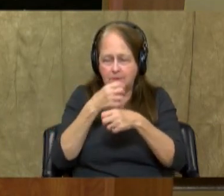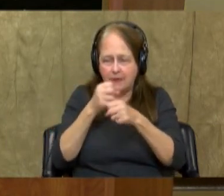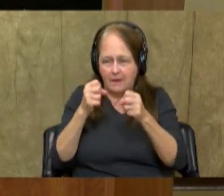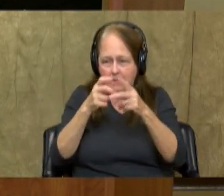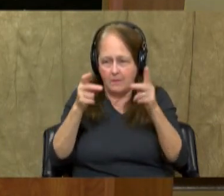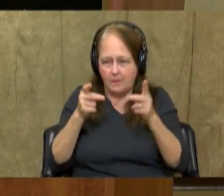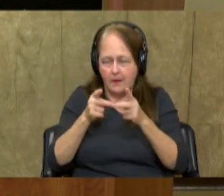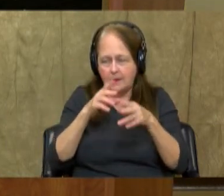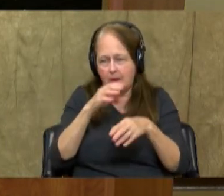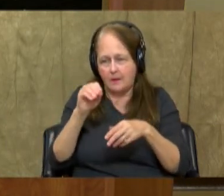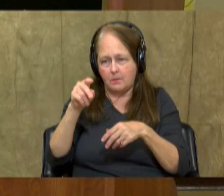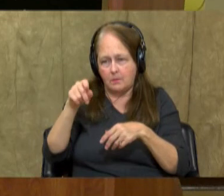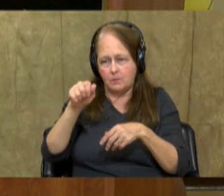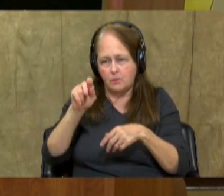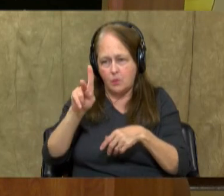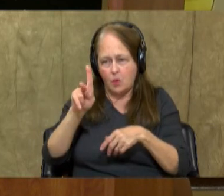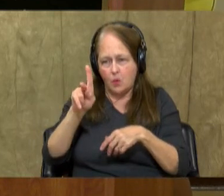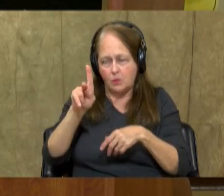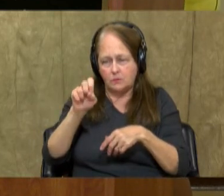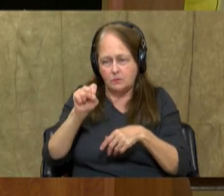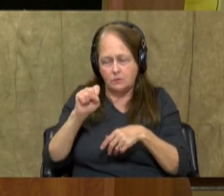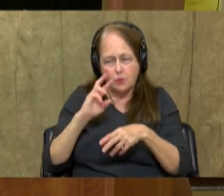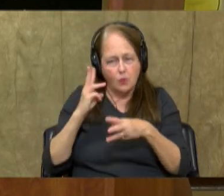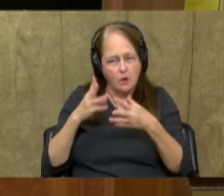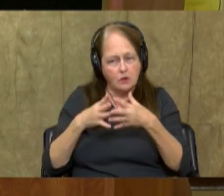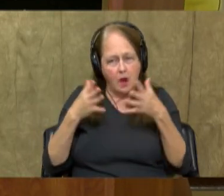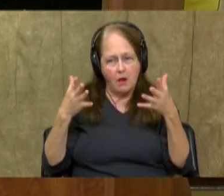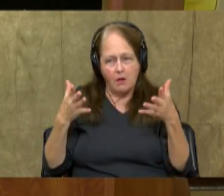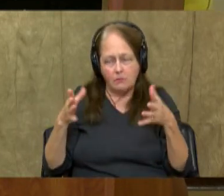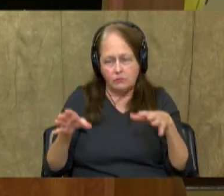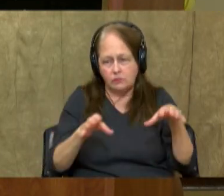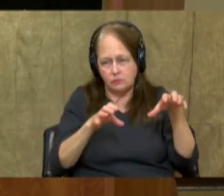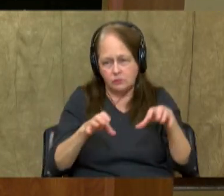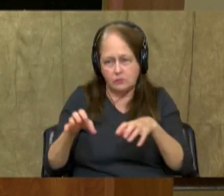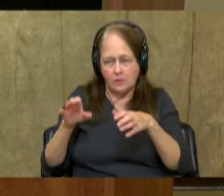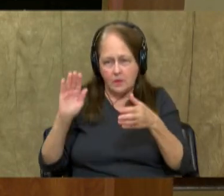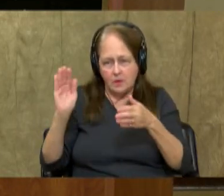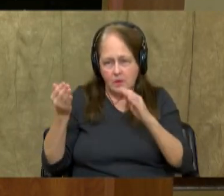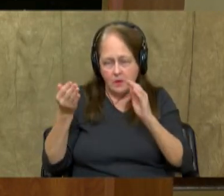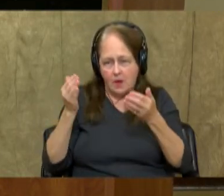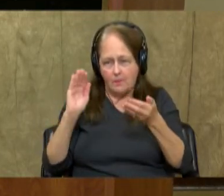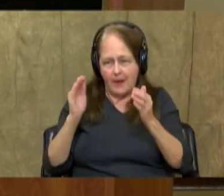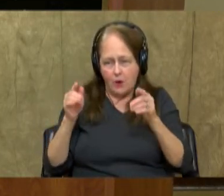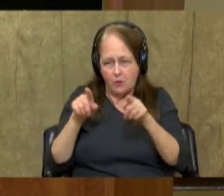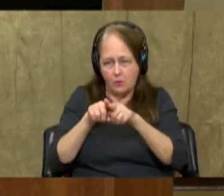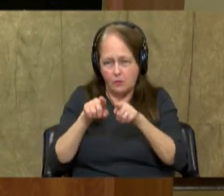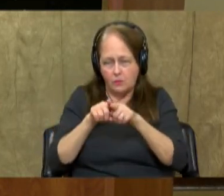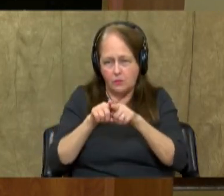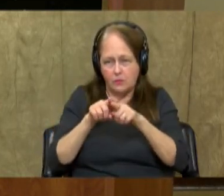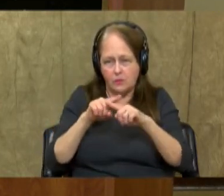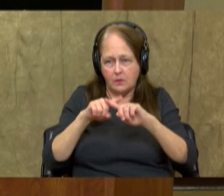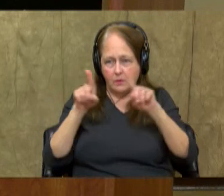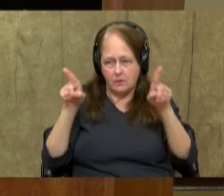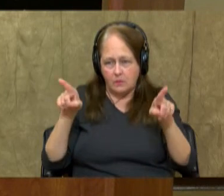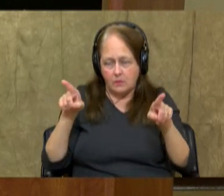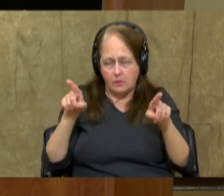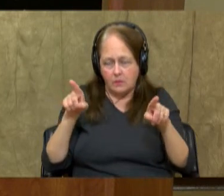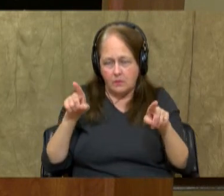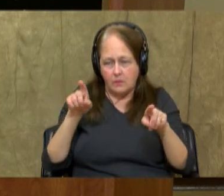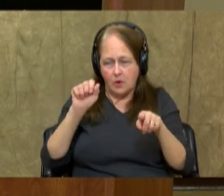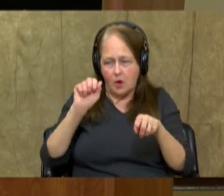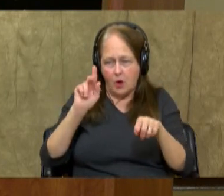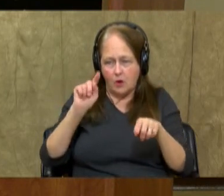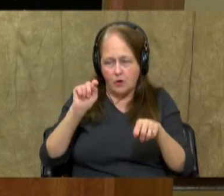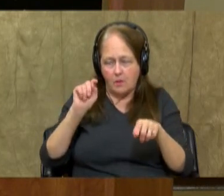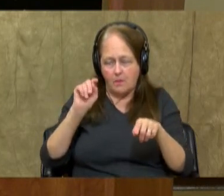parks. Now, we've done a lot today. We compared and contrasted the difference between an autobiography